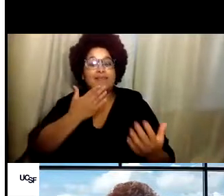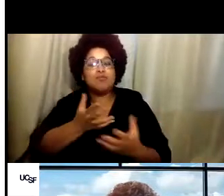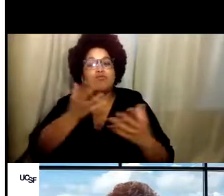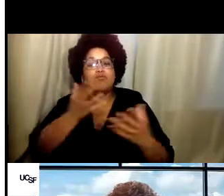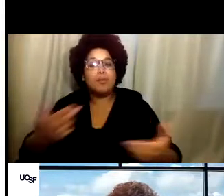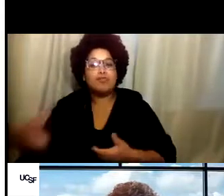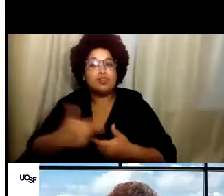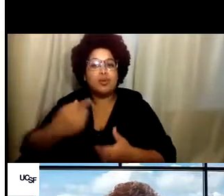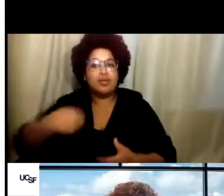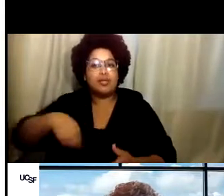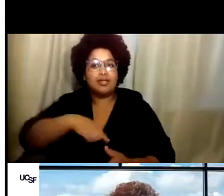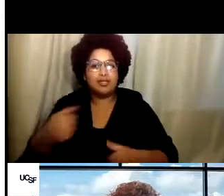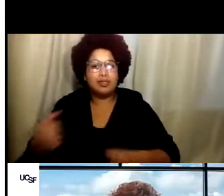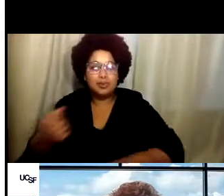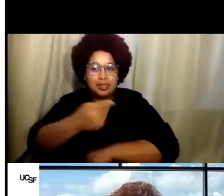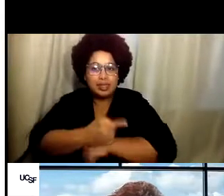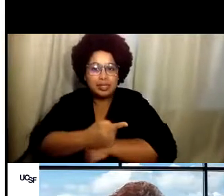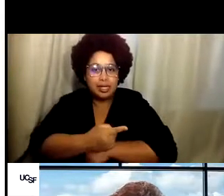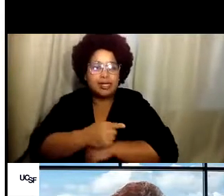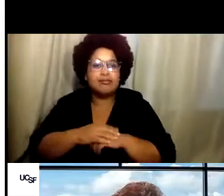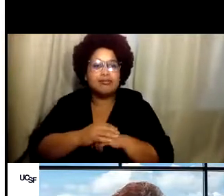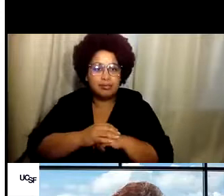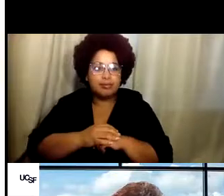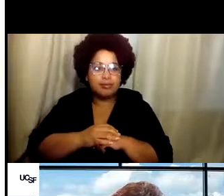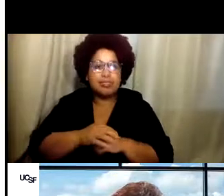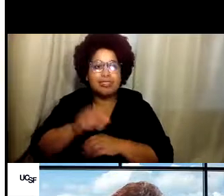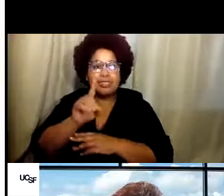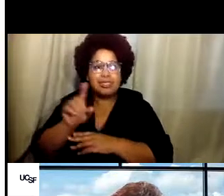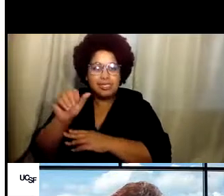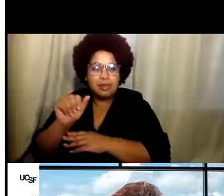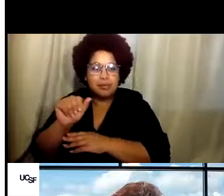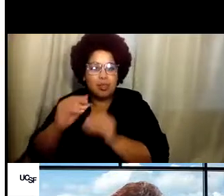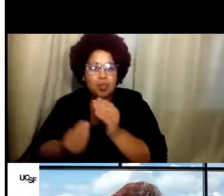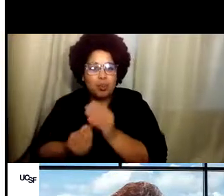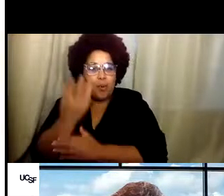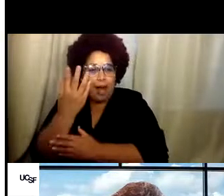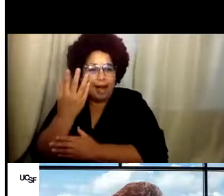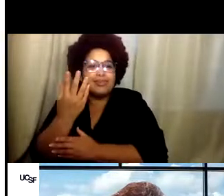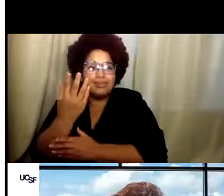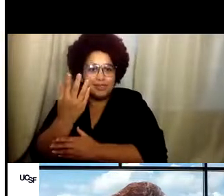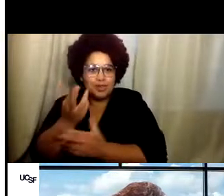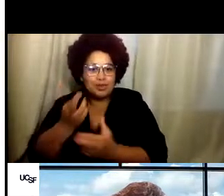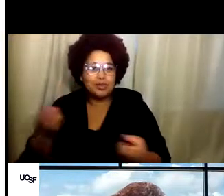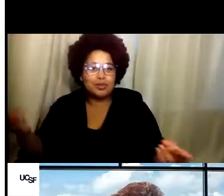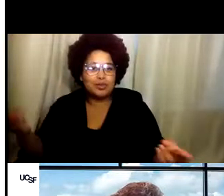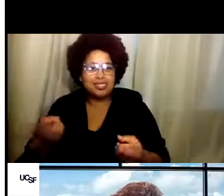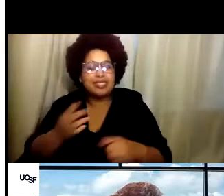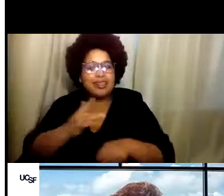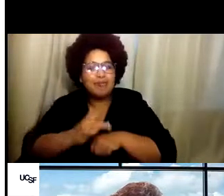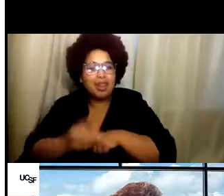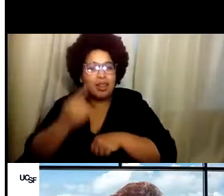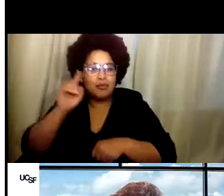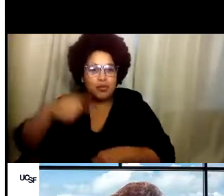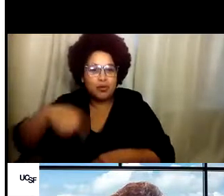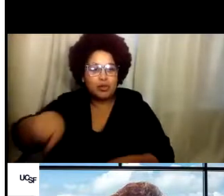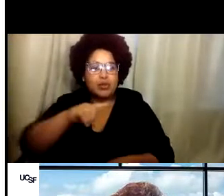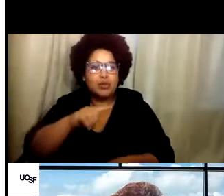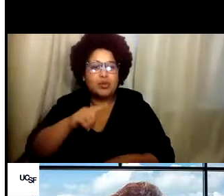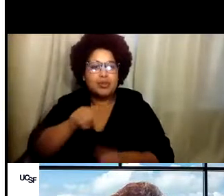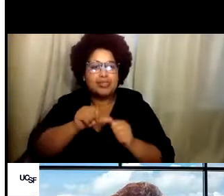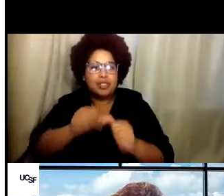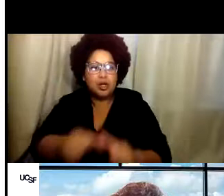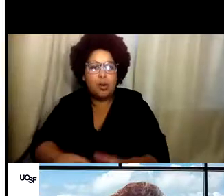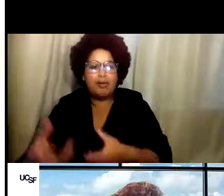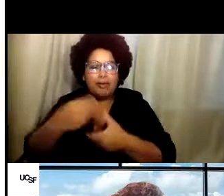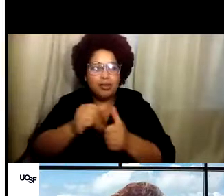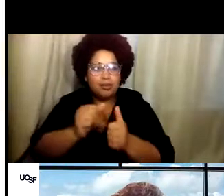today, but share just the Disability Thrive Initiative resources that are available to you to continue engaging with us as we